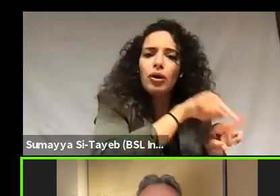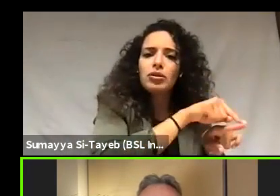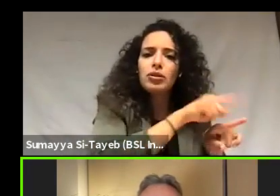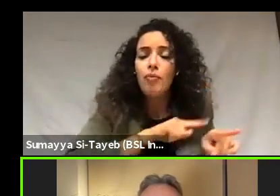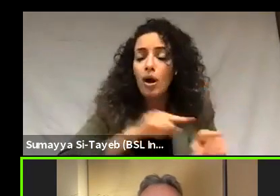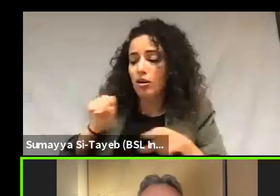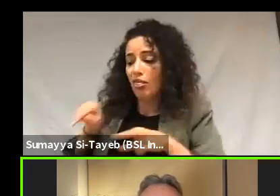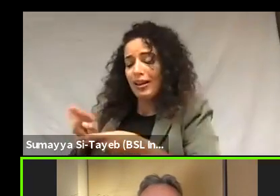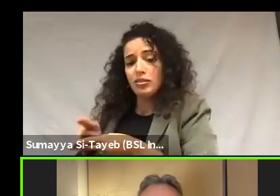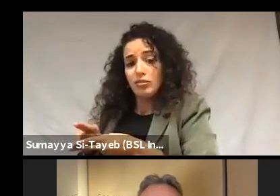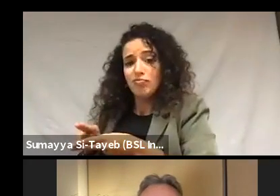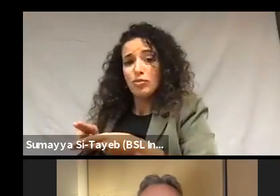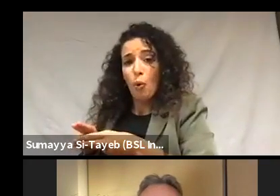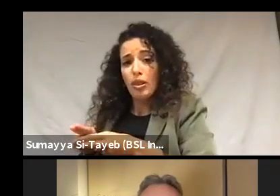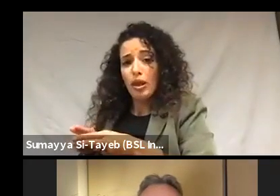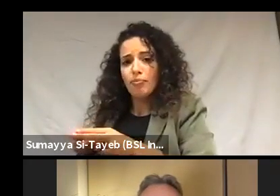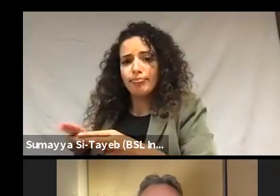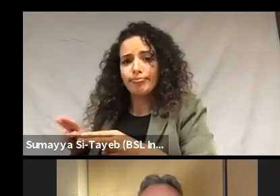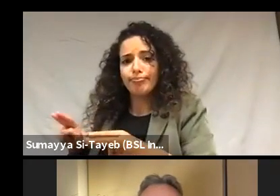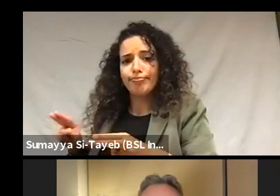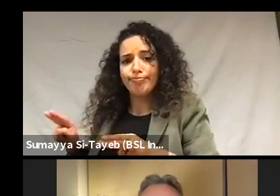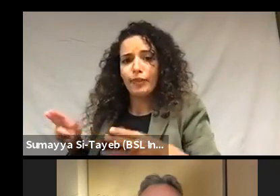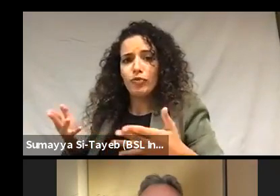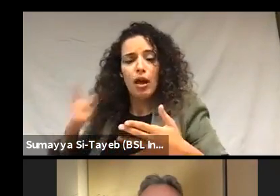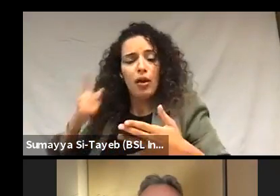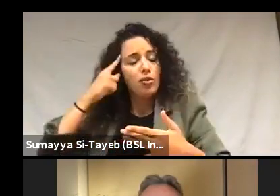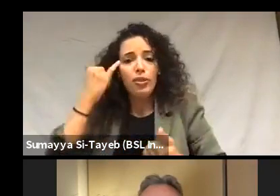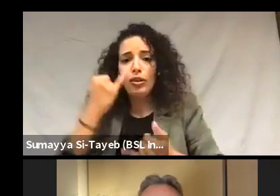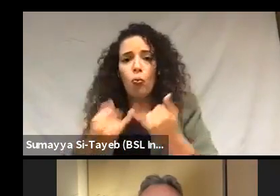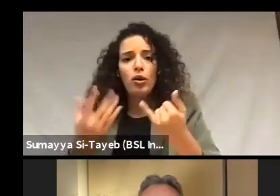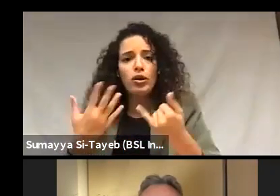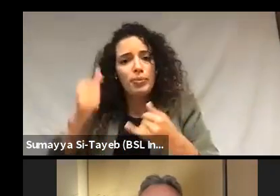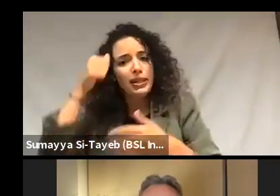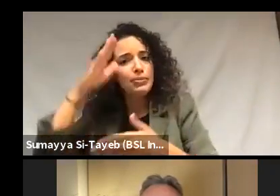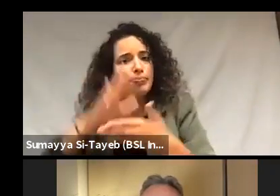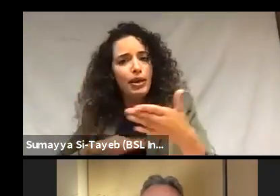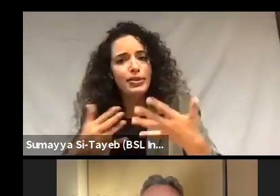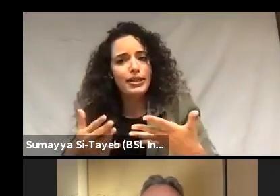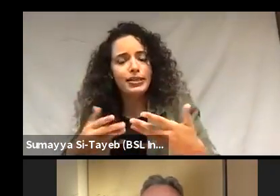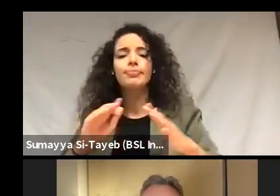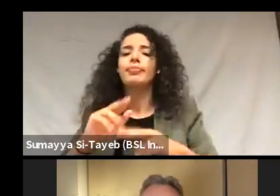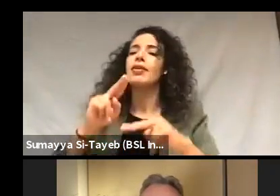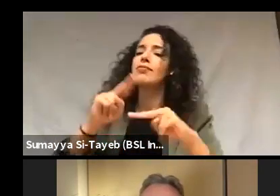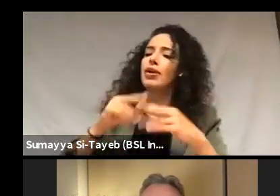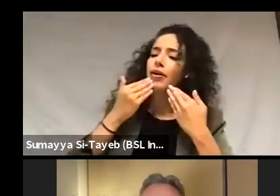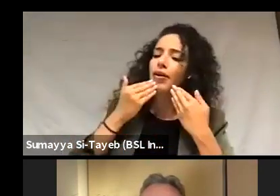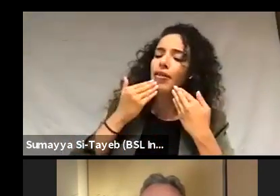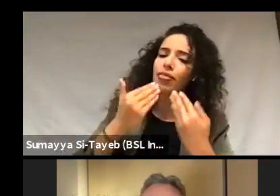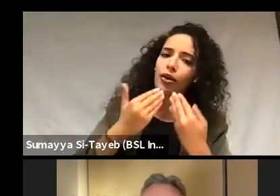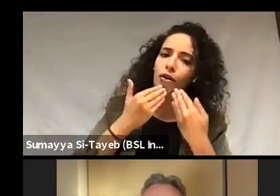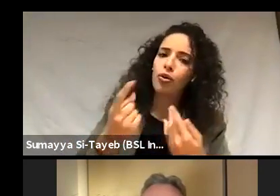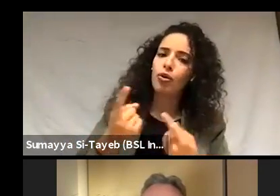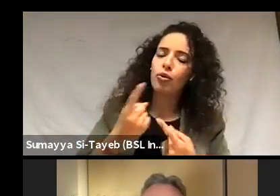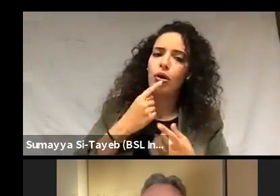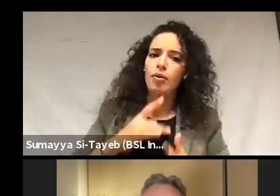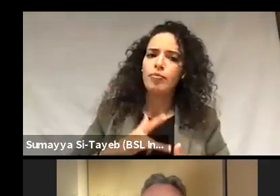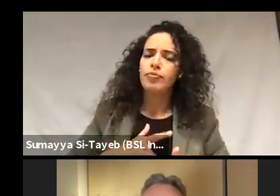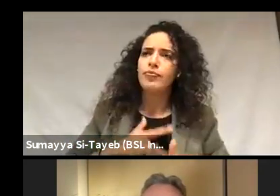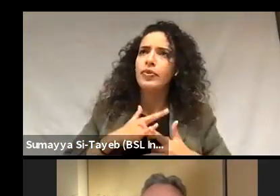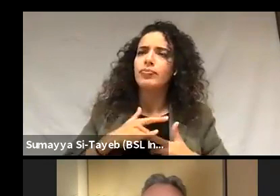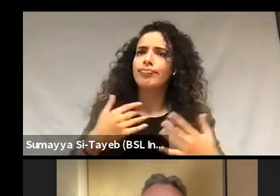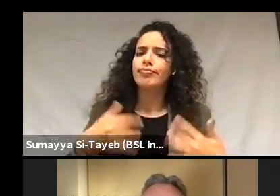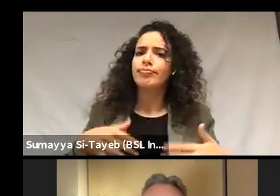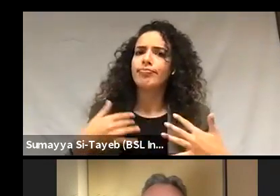of it yet. Frank, thank you very much, and thanks for being with us. And again, you trigger within me what we've been working on for the